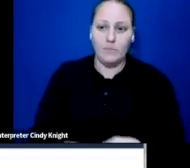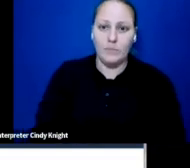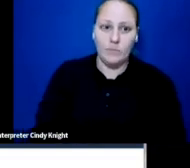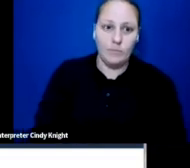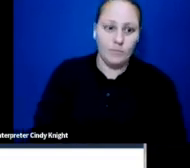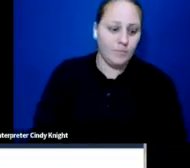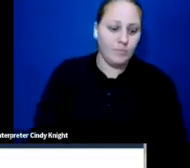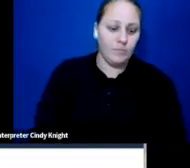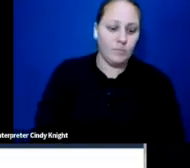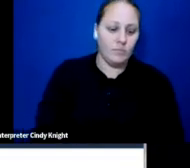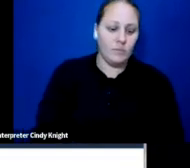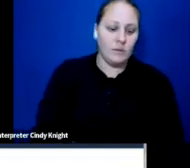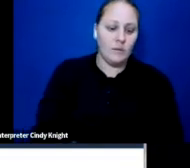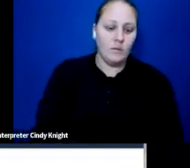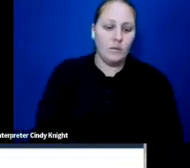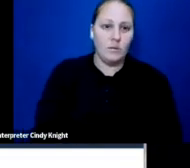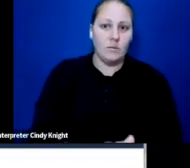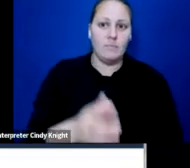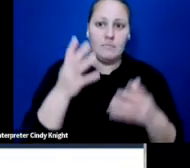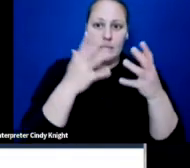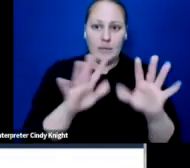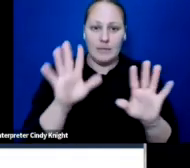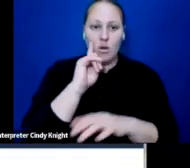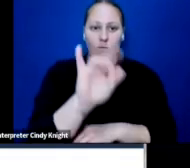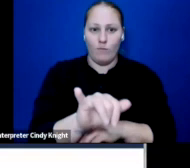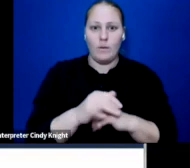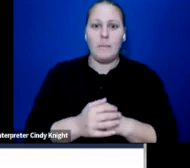That is all that I have today from Salesforce.